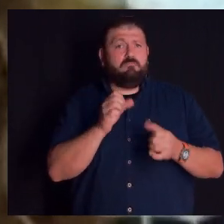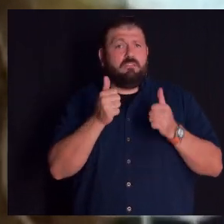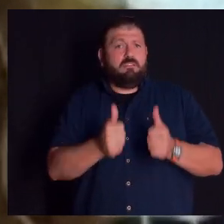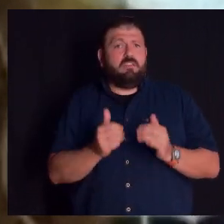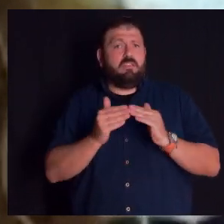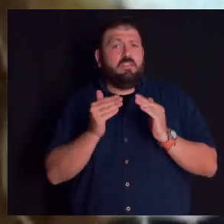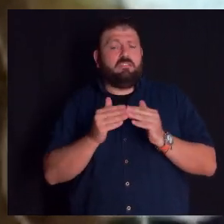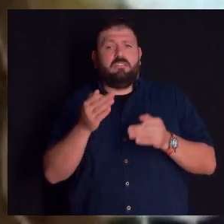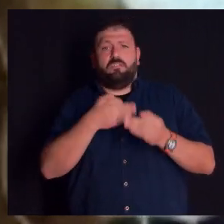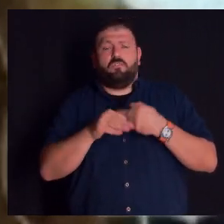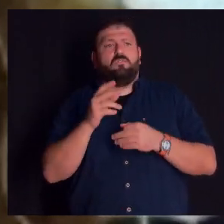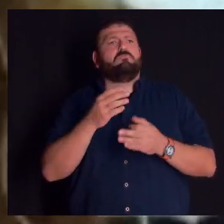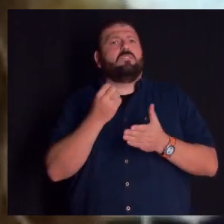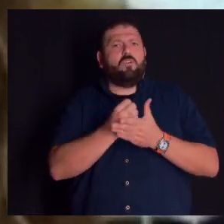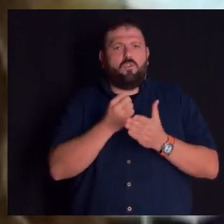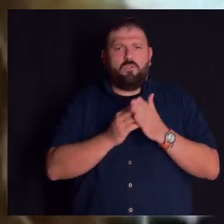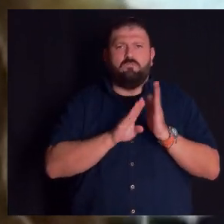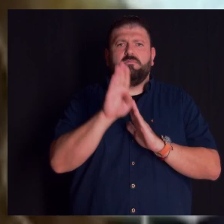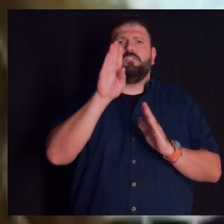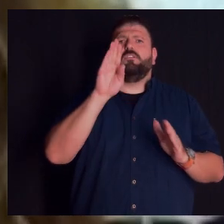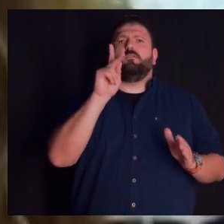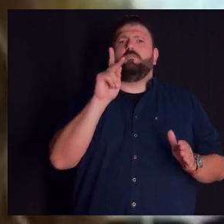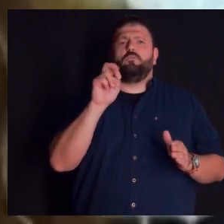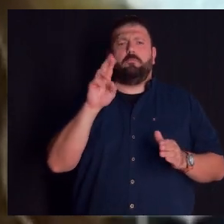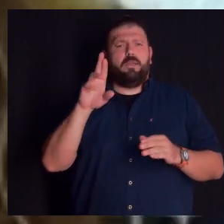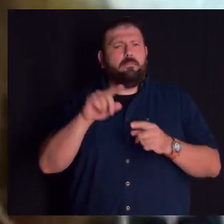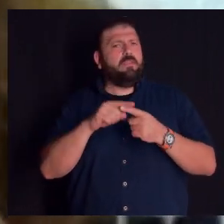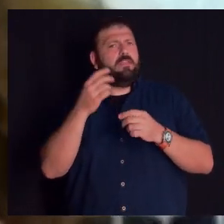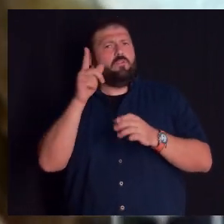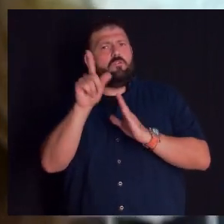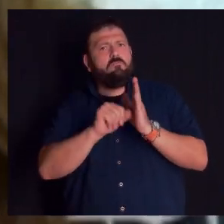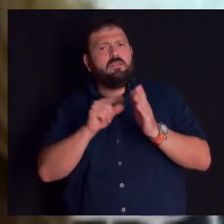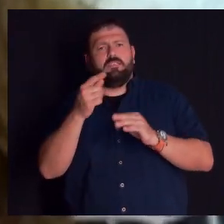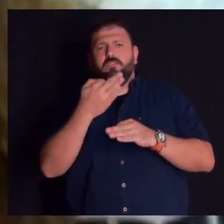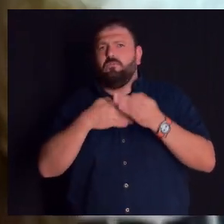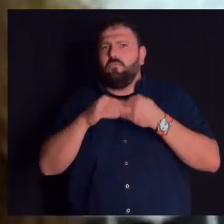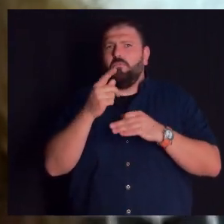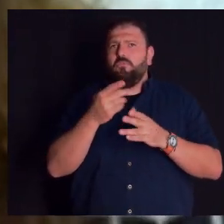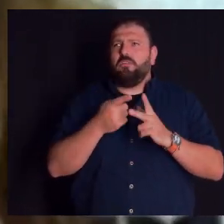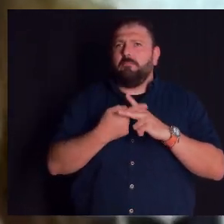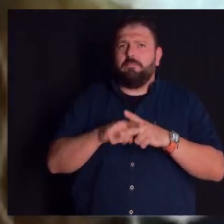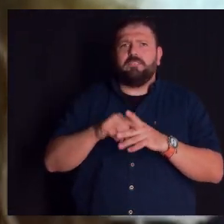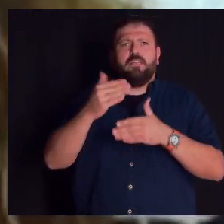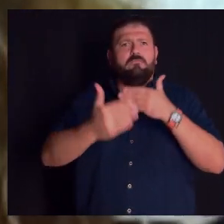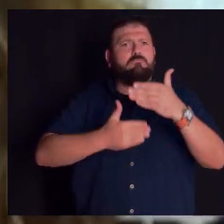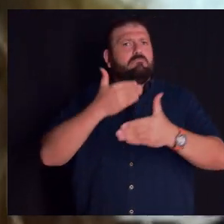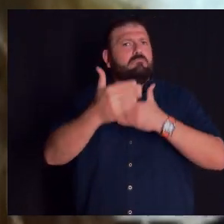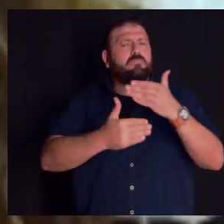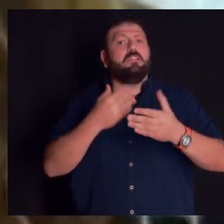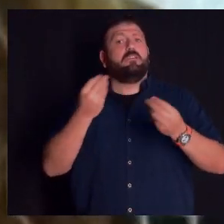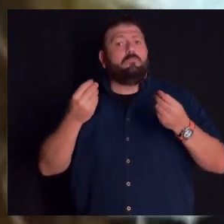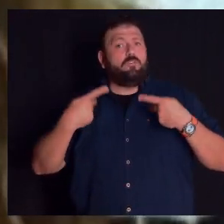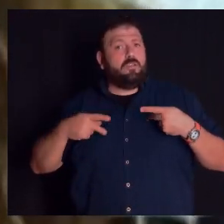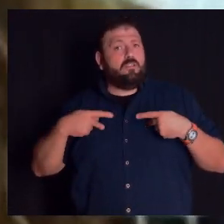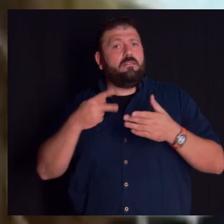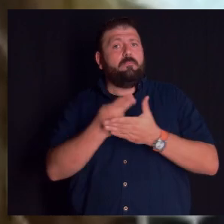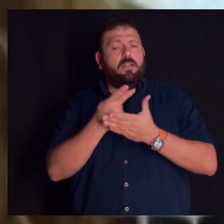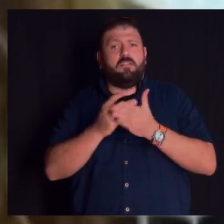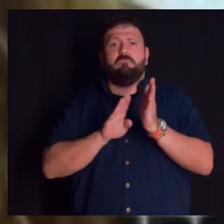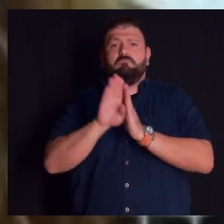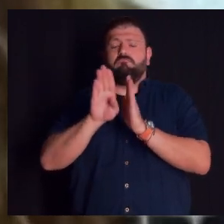quarantine, we have a premier gold, premier silver with 1 month in the company, many premier silvers and